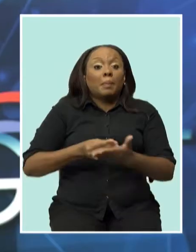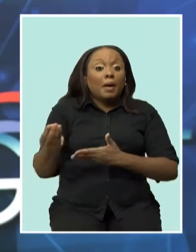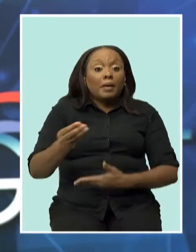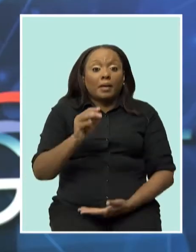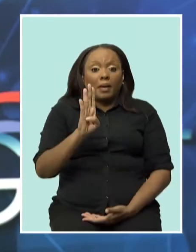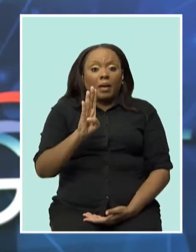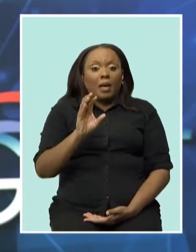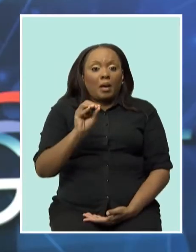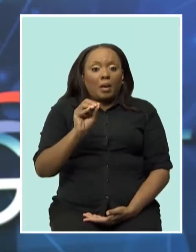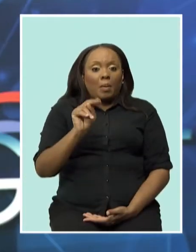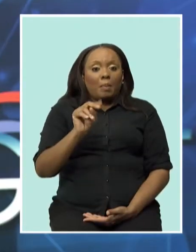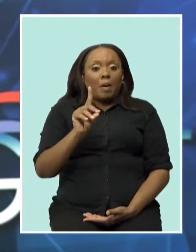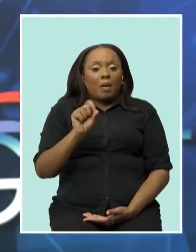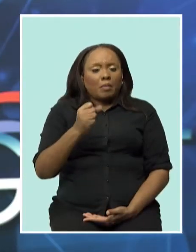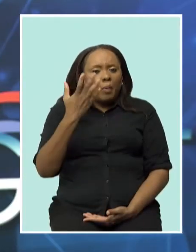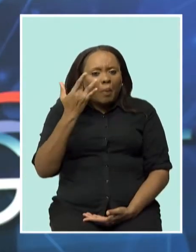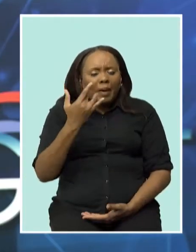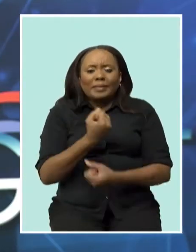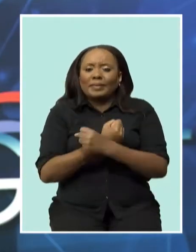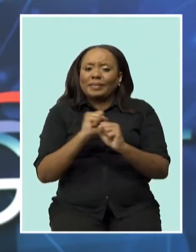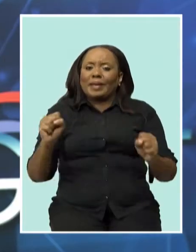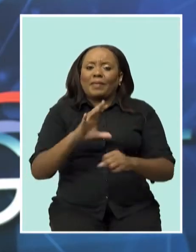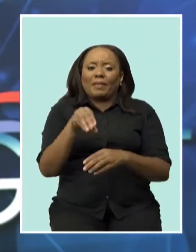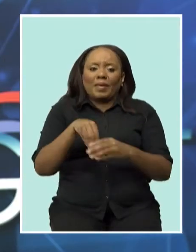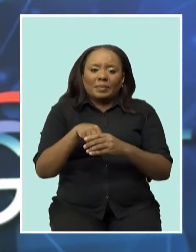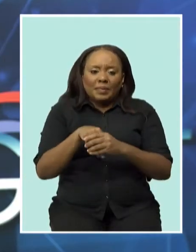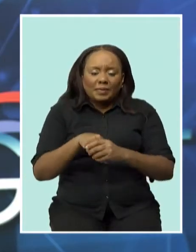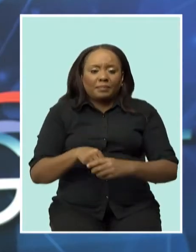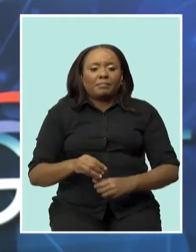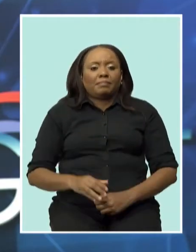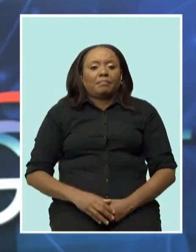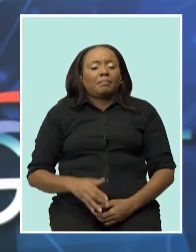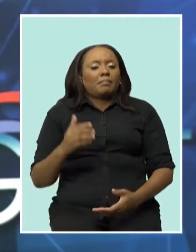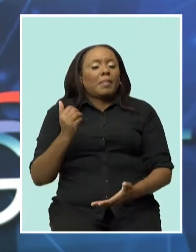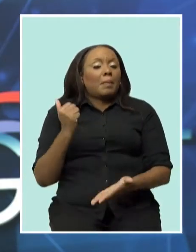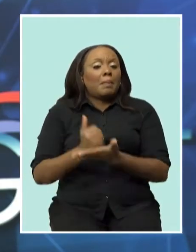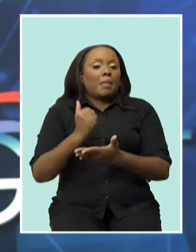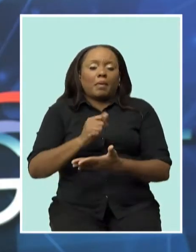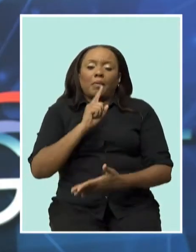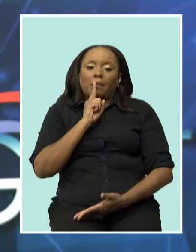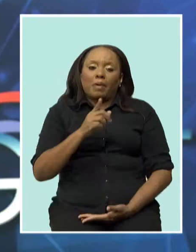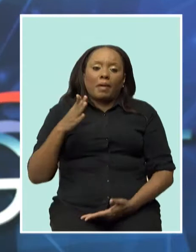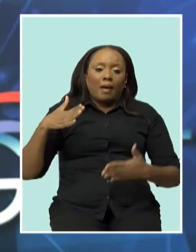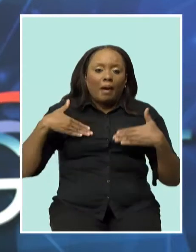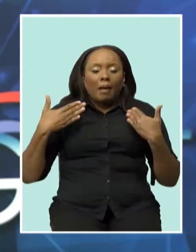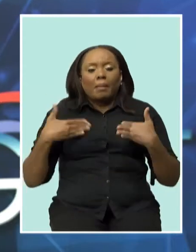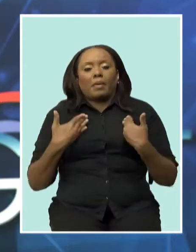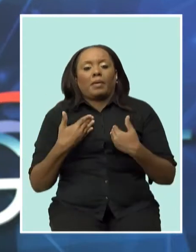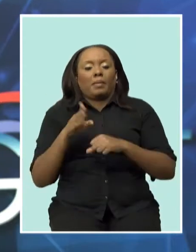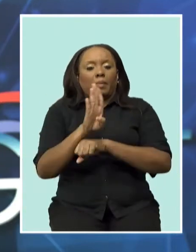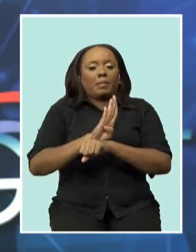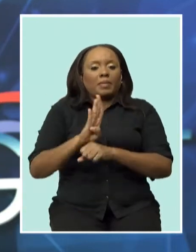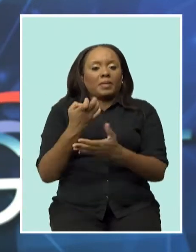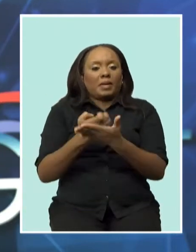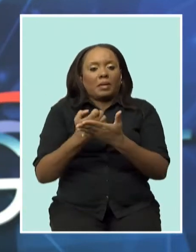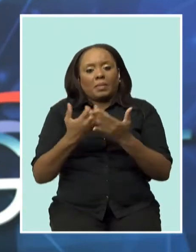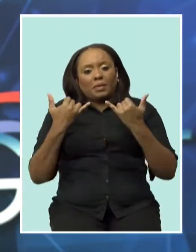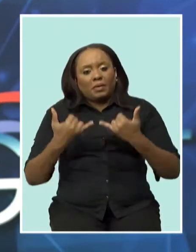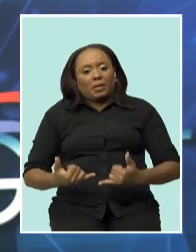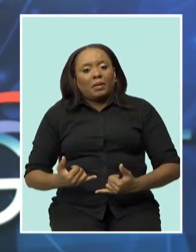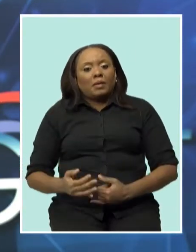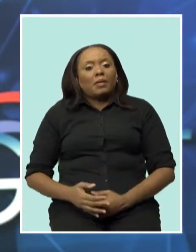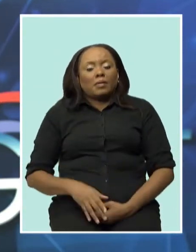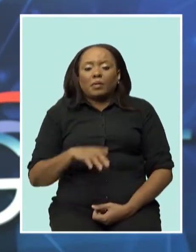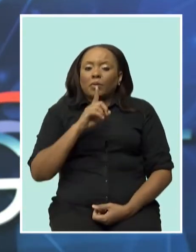Caribbean of CIBC First Caribbean, Donna Wellington, says the bank is pleased with the direction the island's economy is going, noting that it